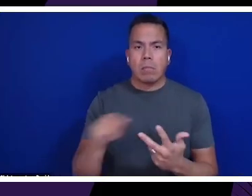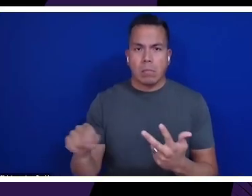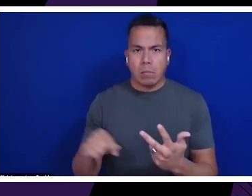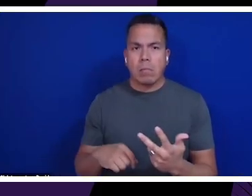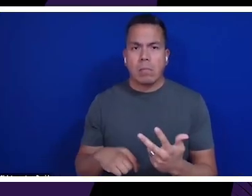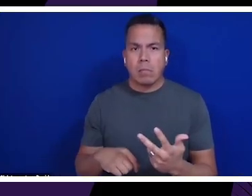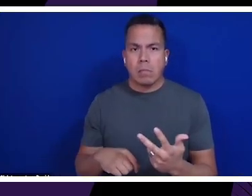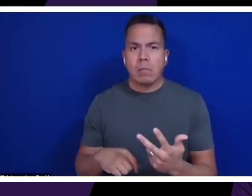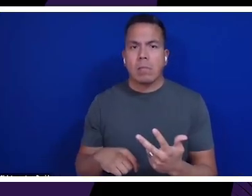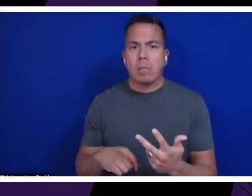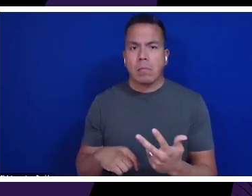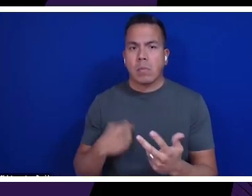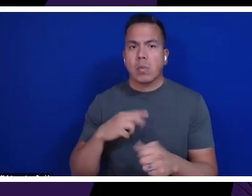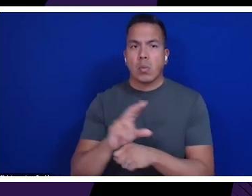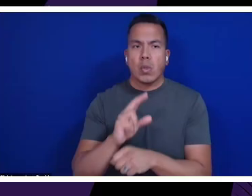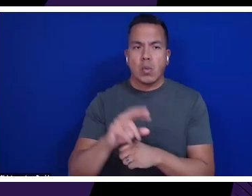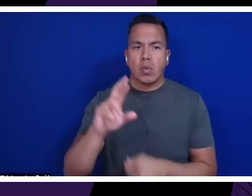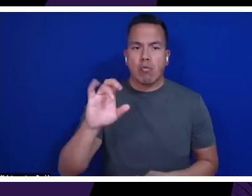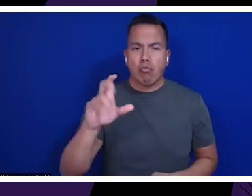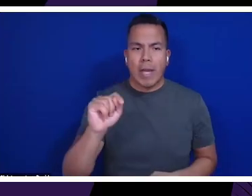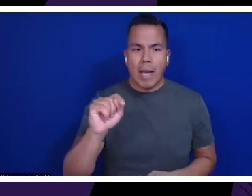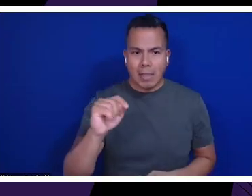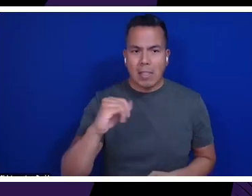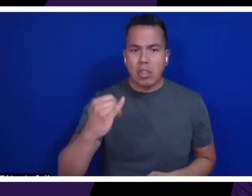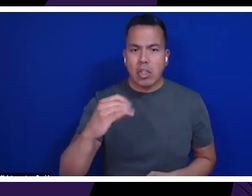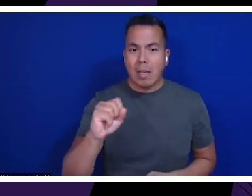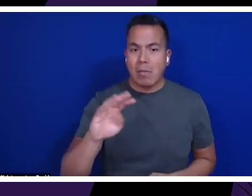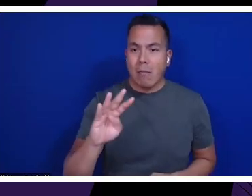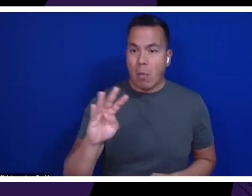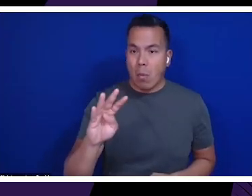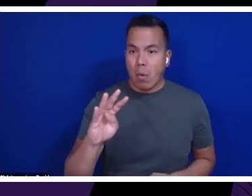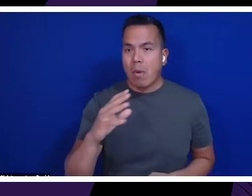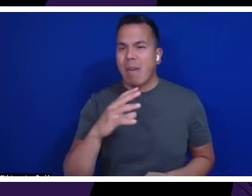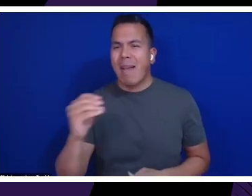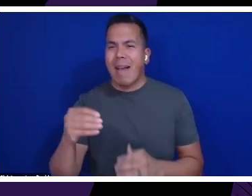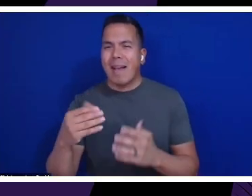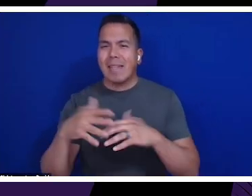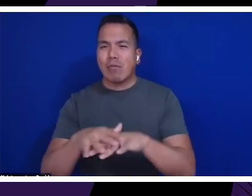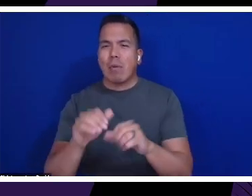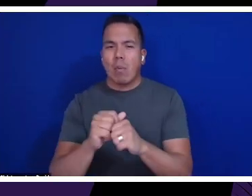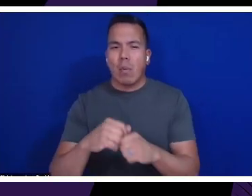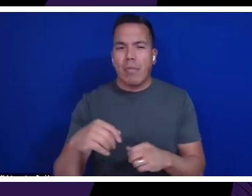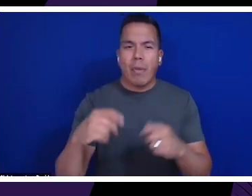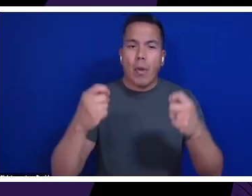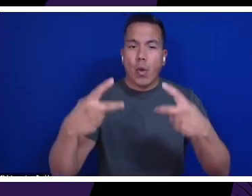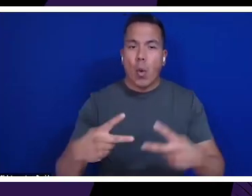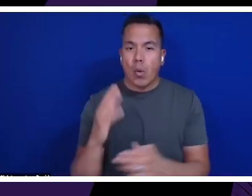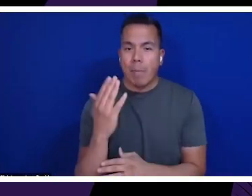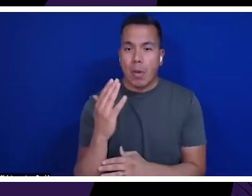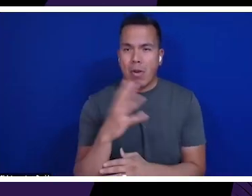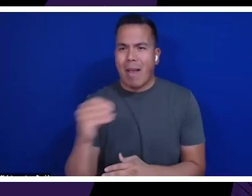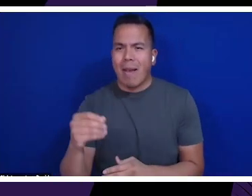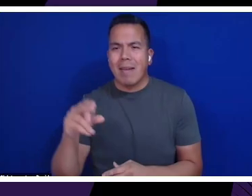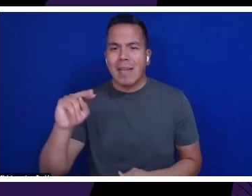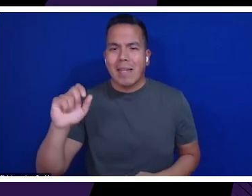use React.js for dynamic user interface, Code Mirror for the styling, and also Netlify to